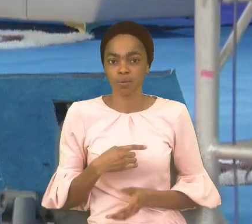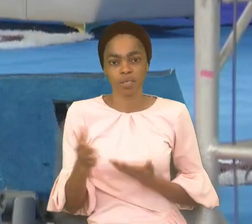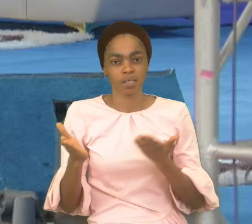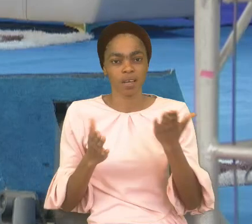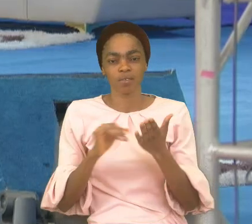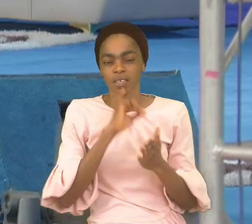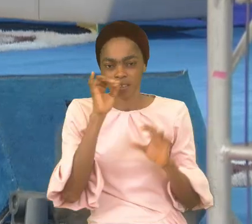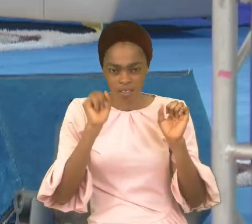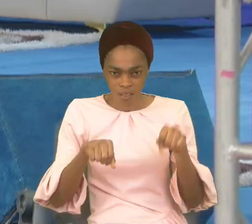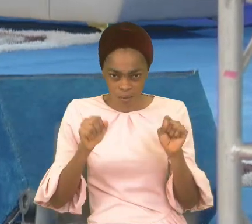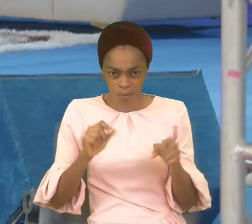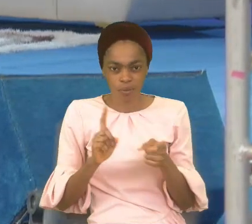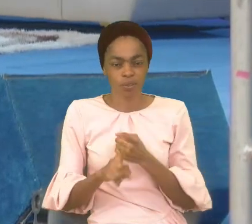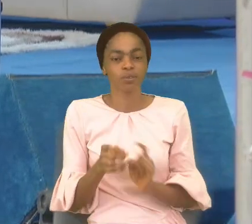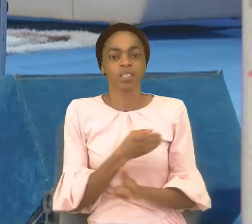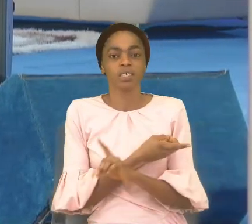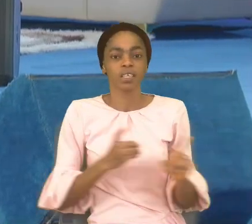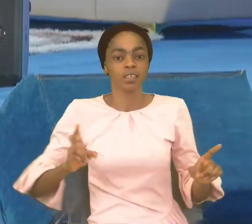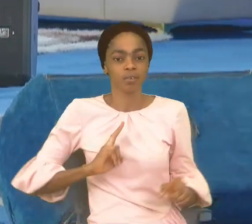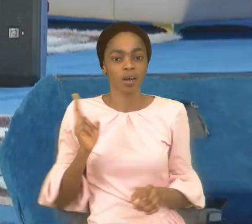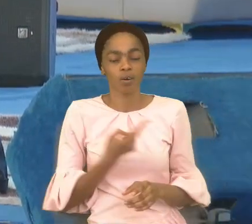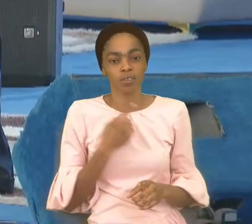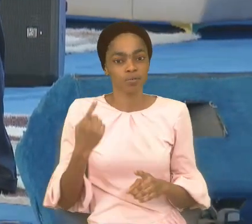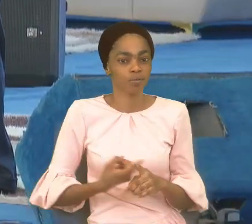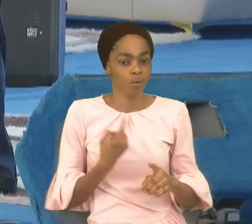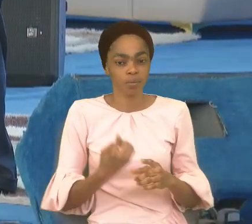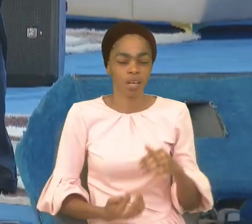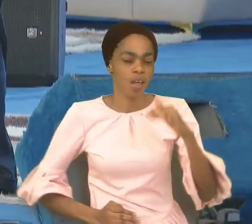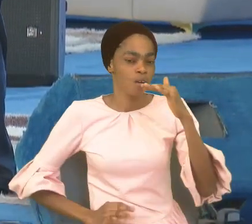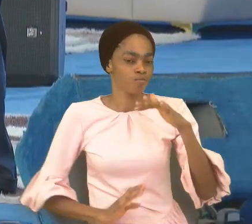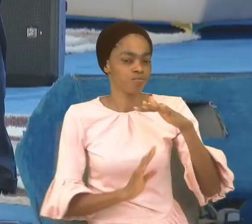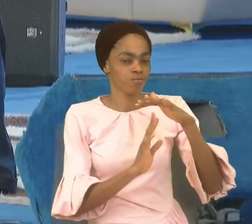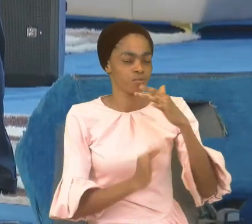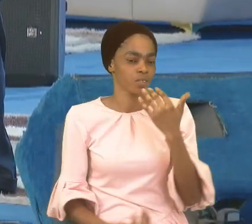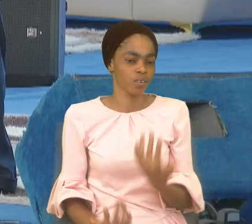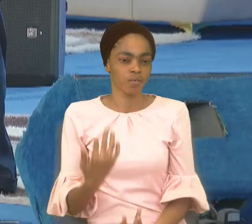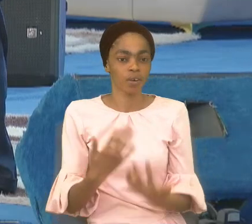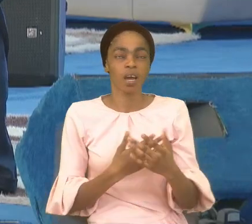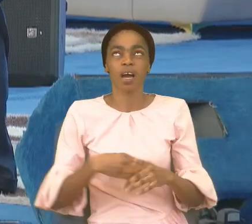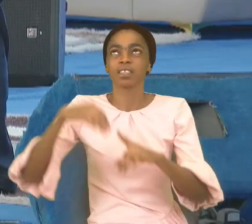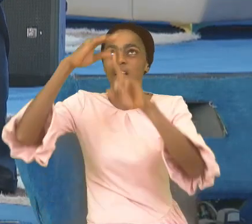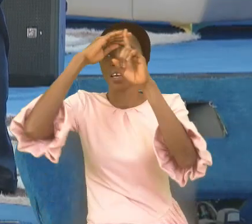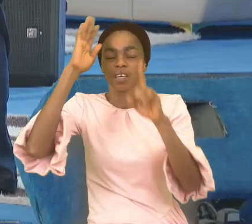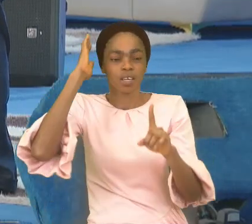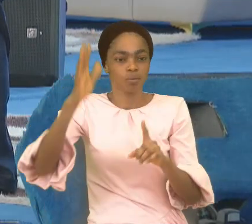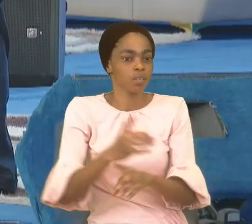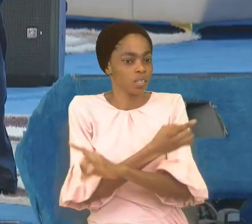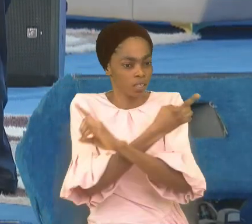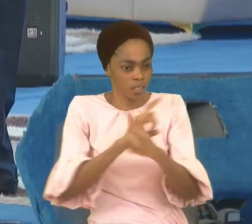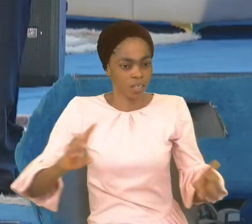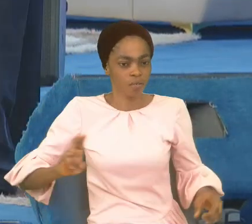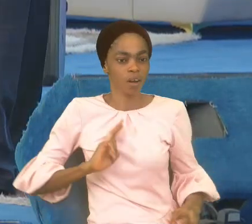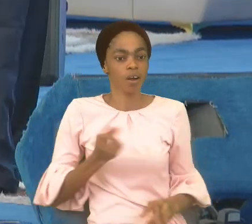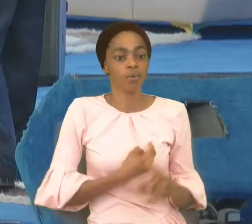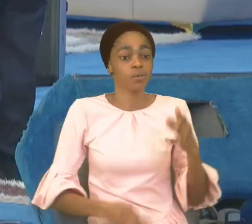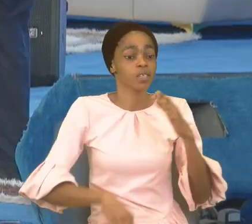fiery furnace, and he will deliver us out of thy hand, O king.